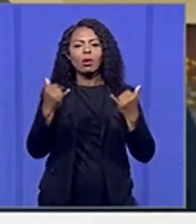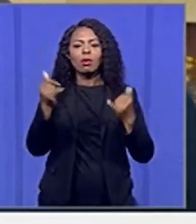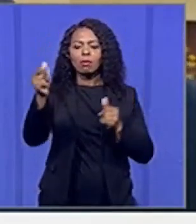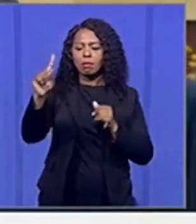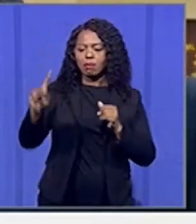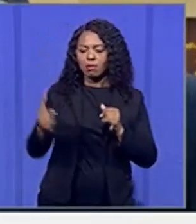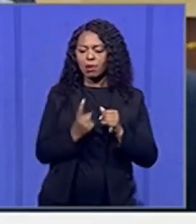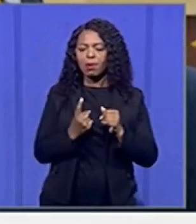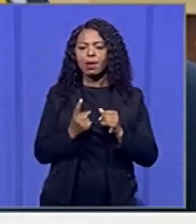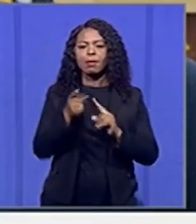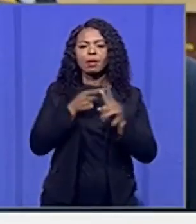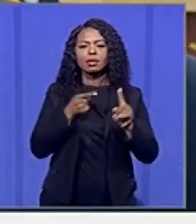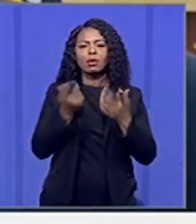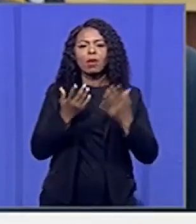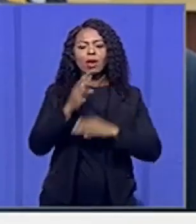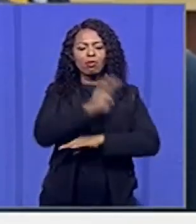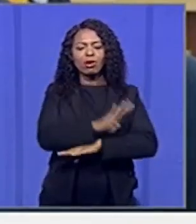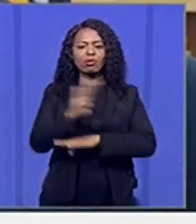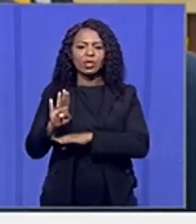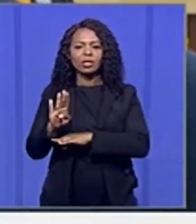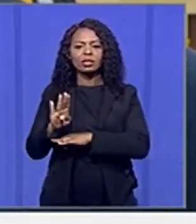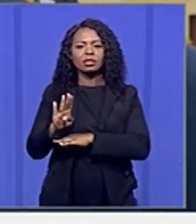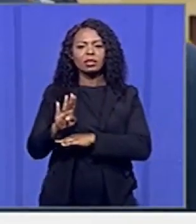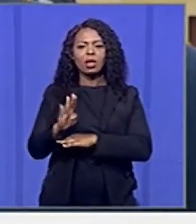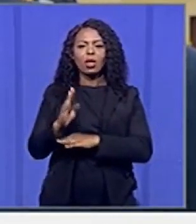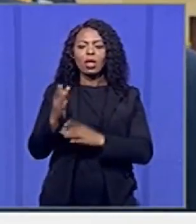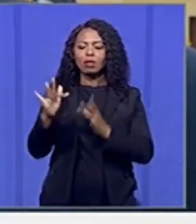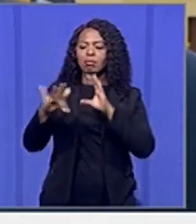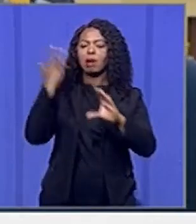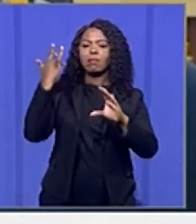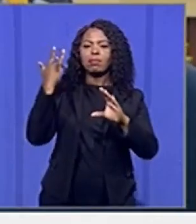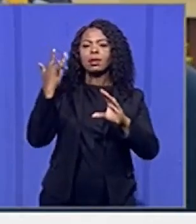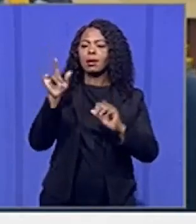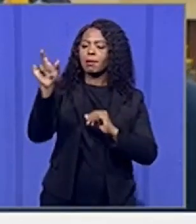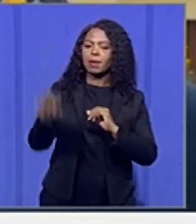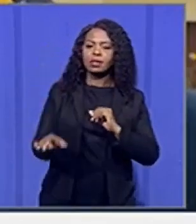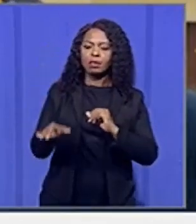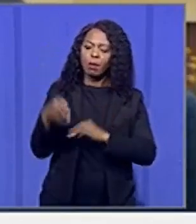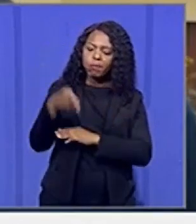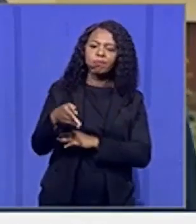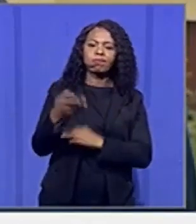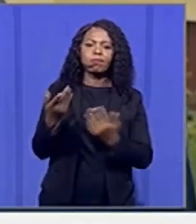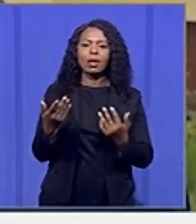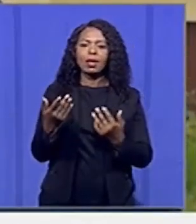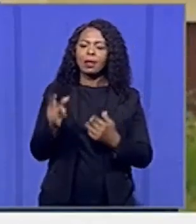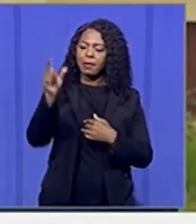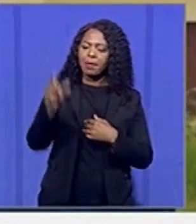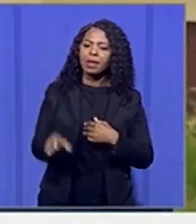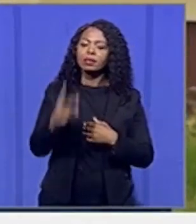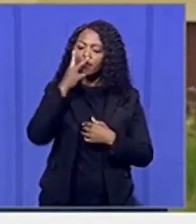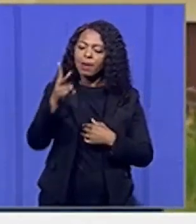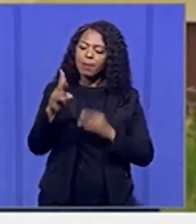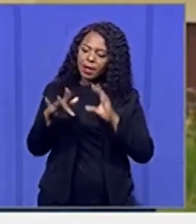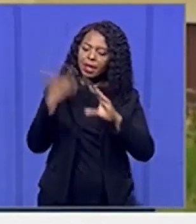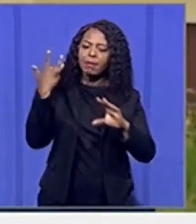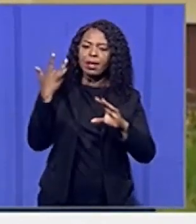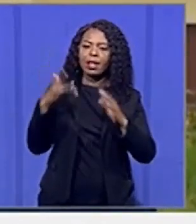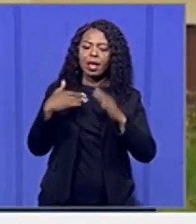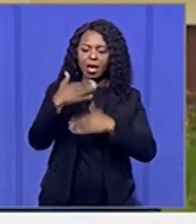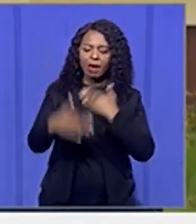at Beitbridge through an email and the person was in the field. He saw the email after 4